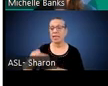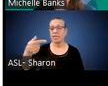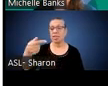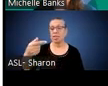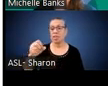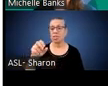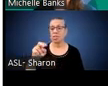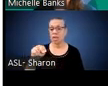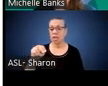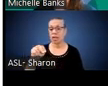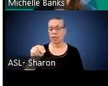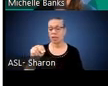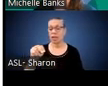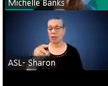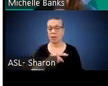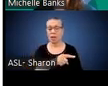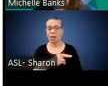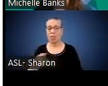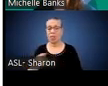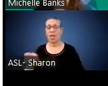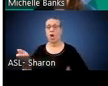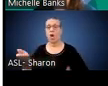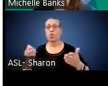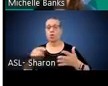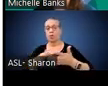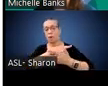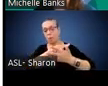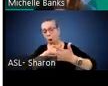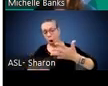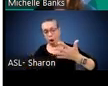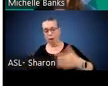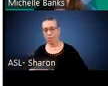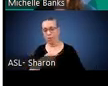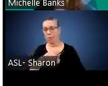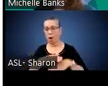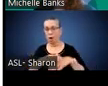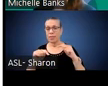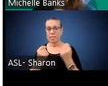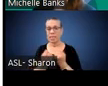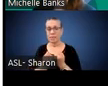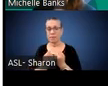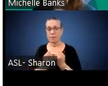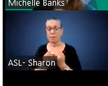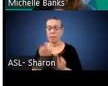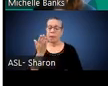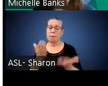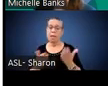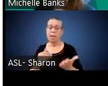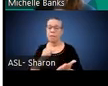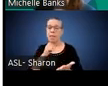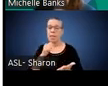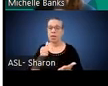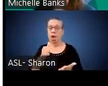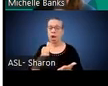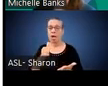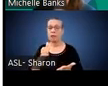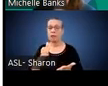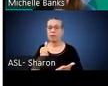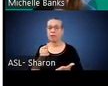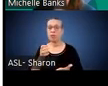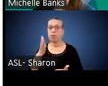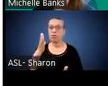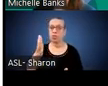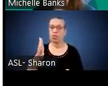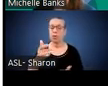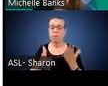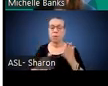our NextGeners are served by every single one of these folks on the team. They might not be forward facing. They might not be talking